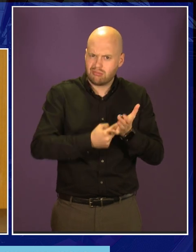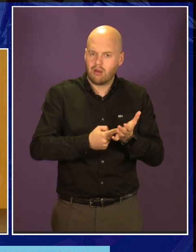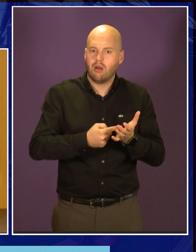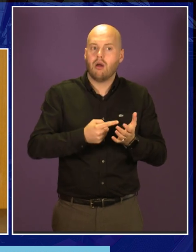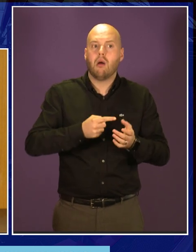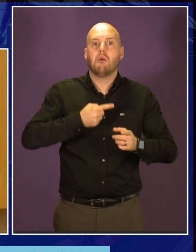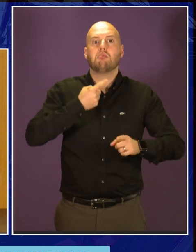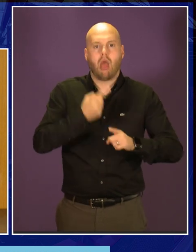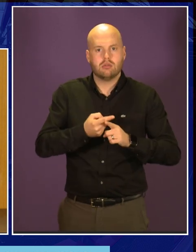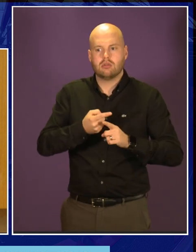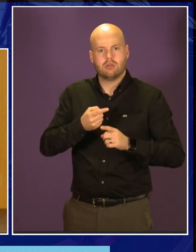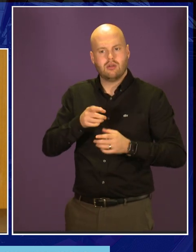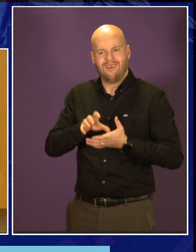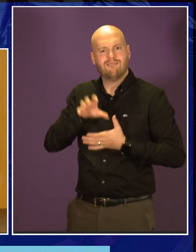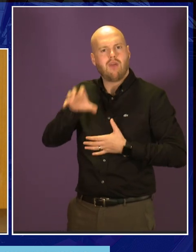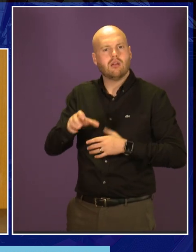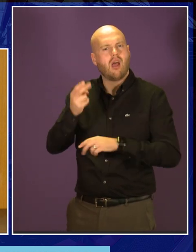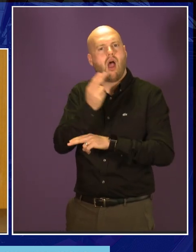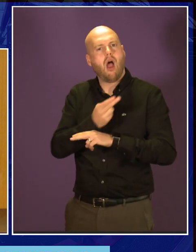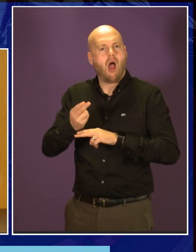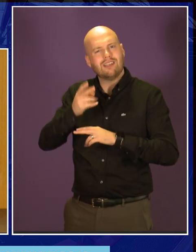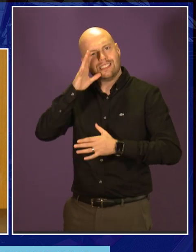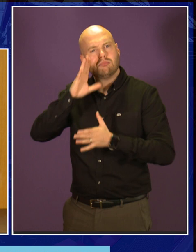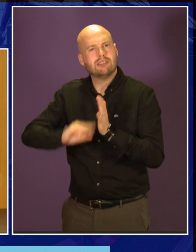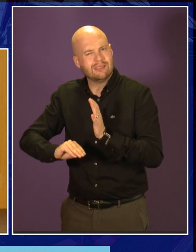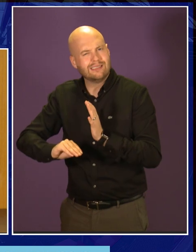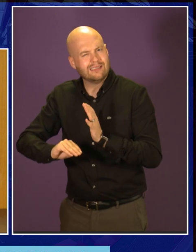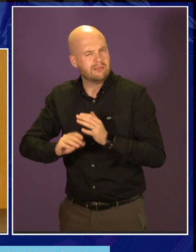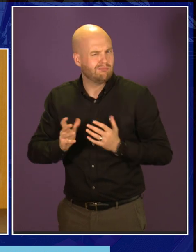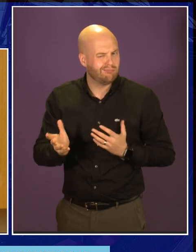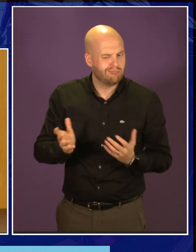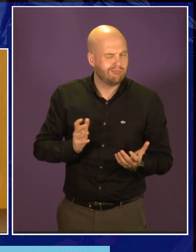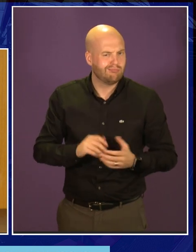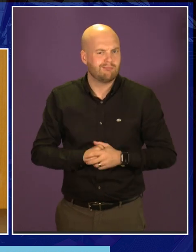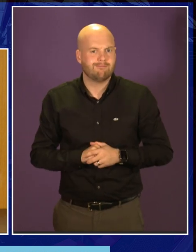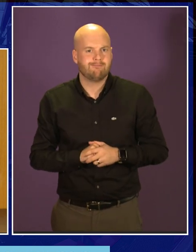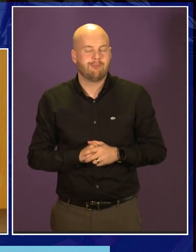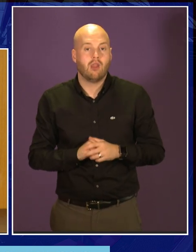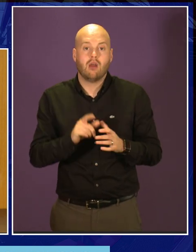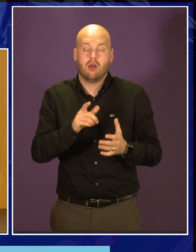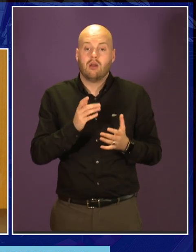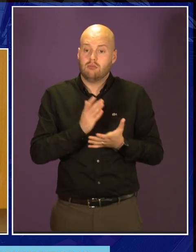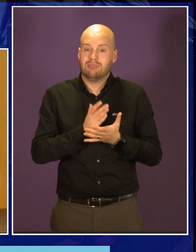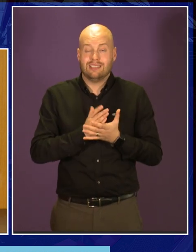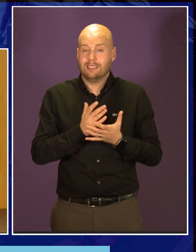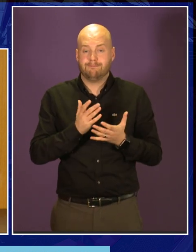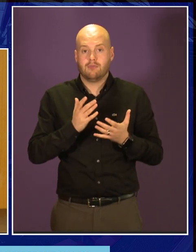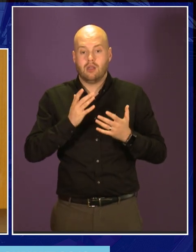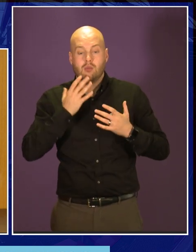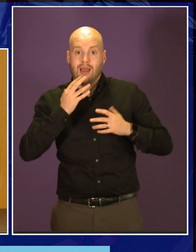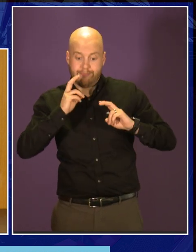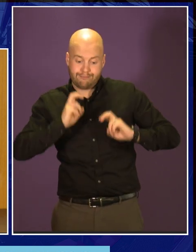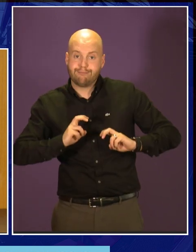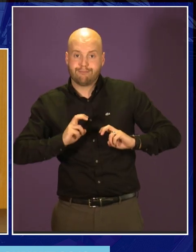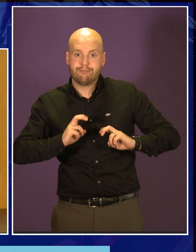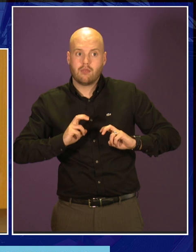art-making experience over and above the product of art itself? When it comes down to it, making the possibility